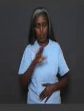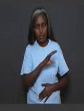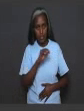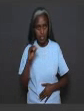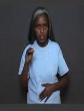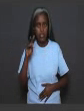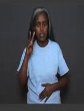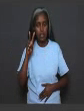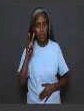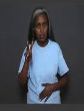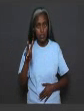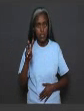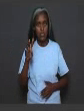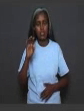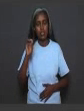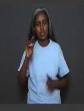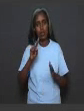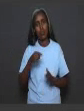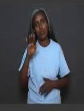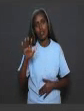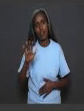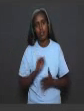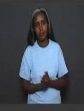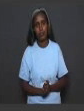and v 0, 5.